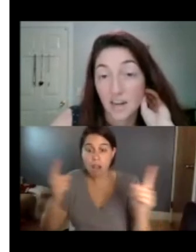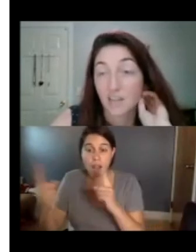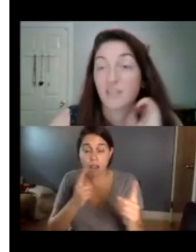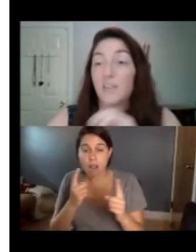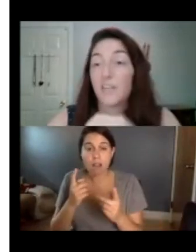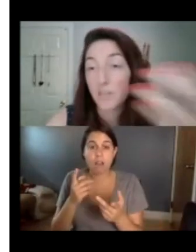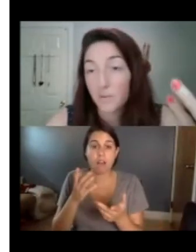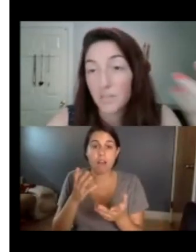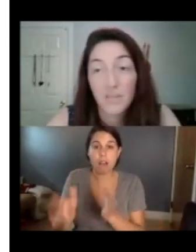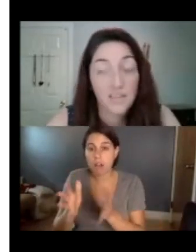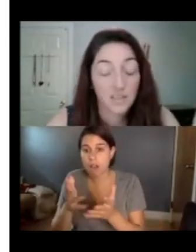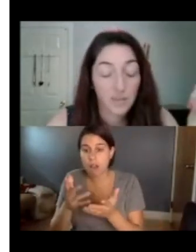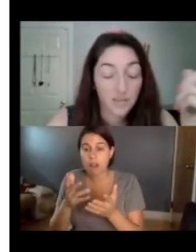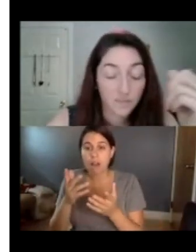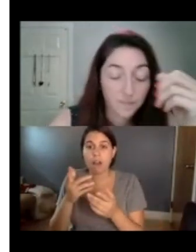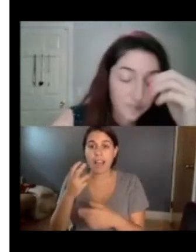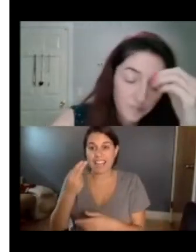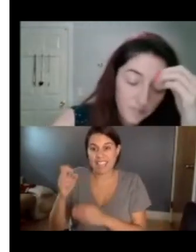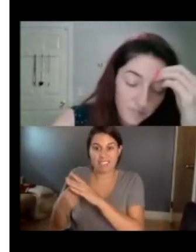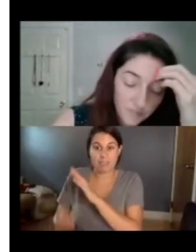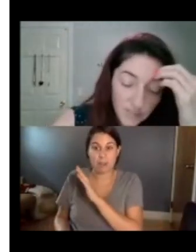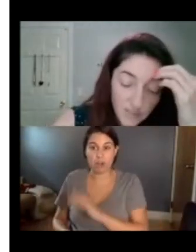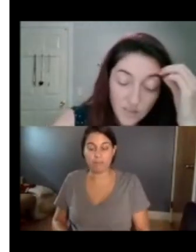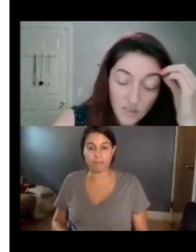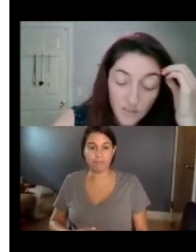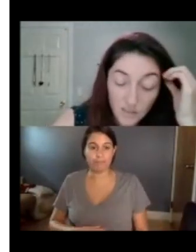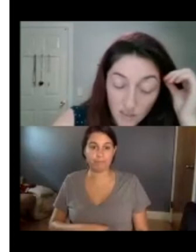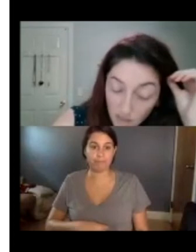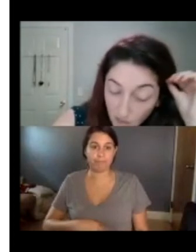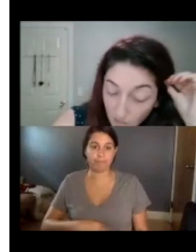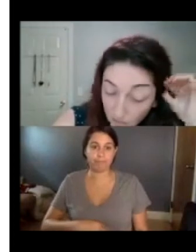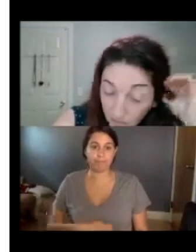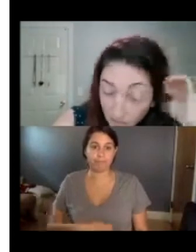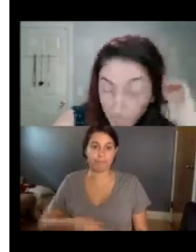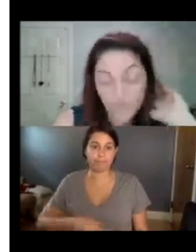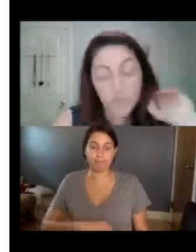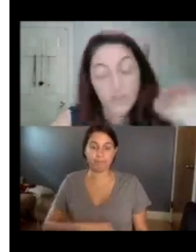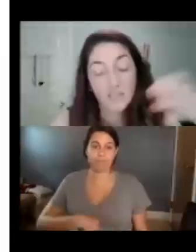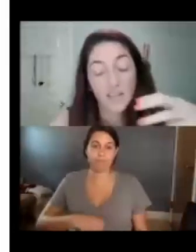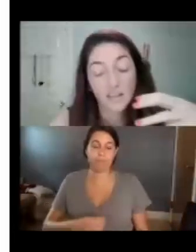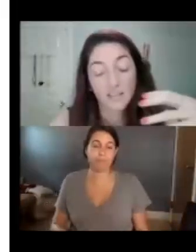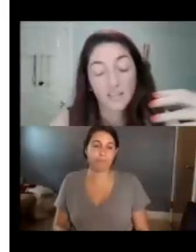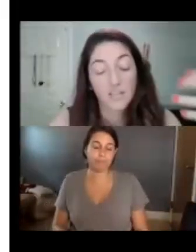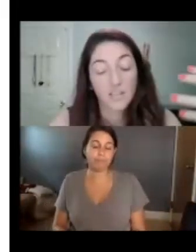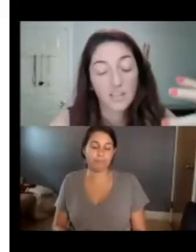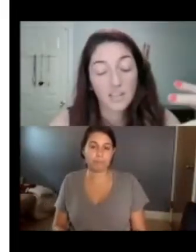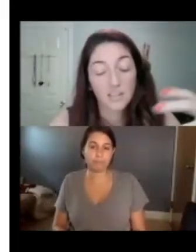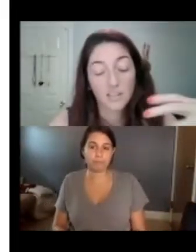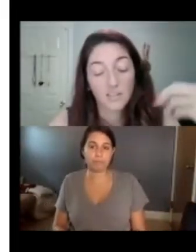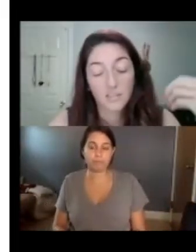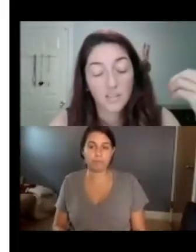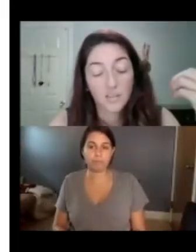and together they walked towards him and he disappeared. So we can see that